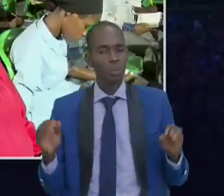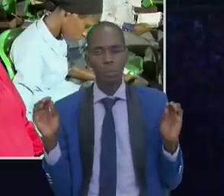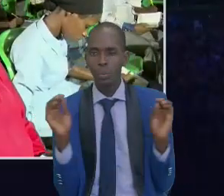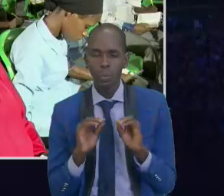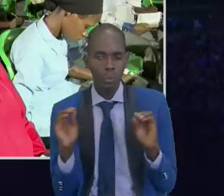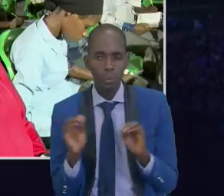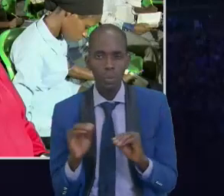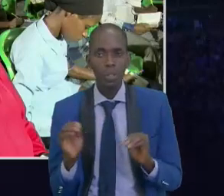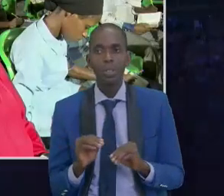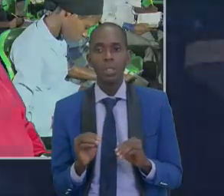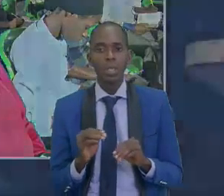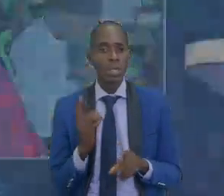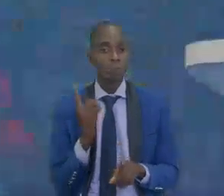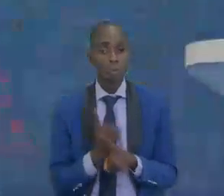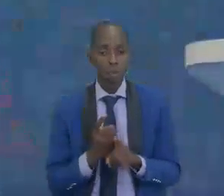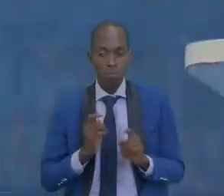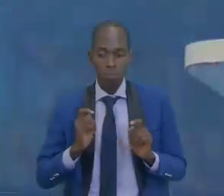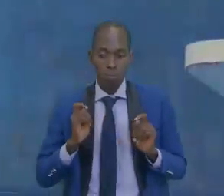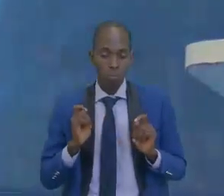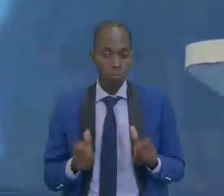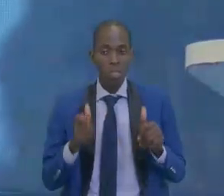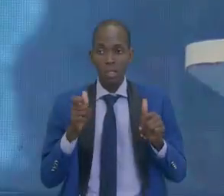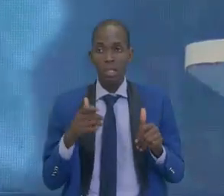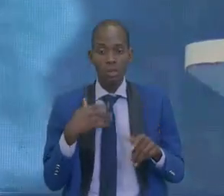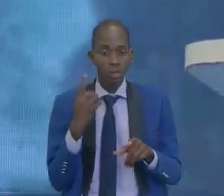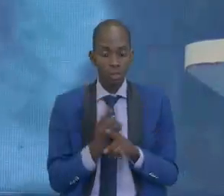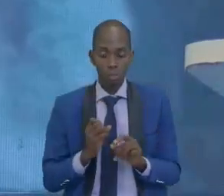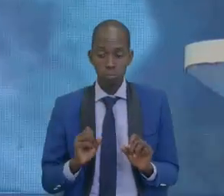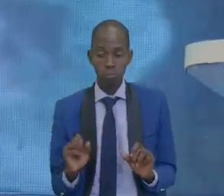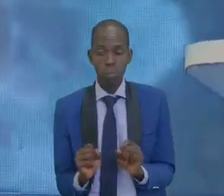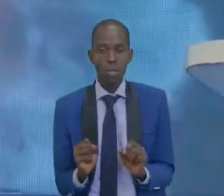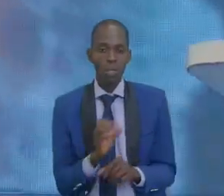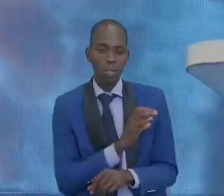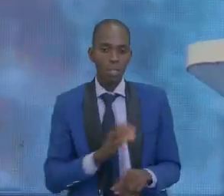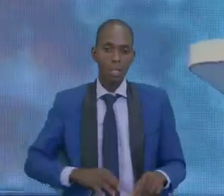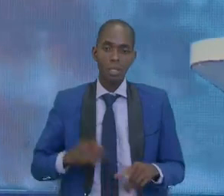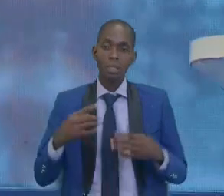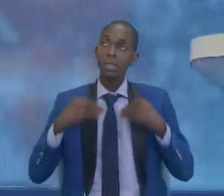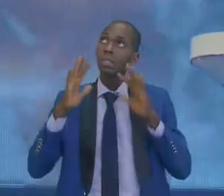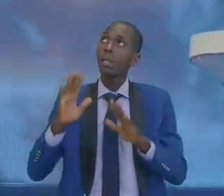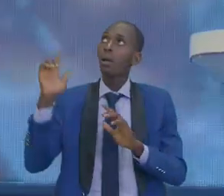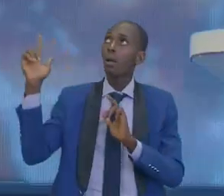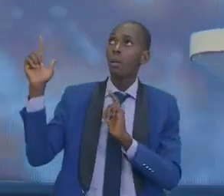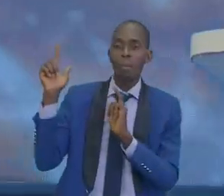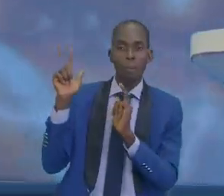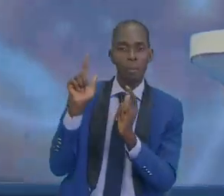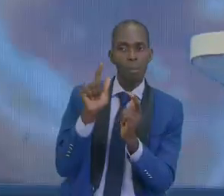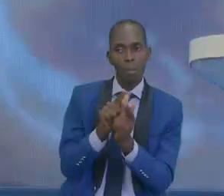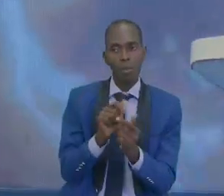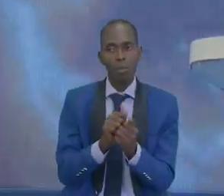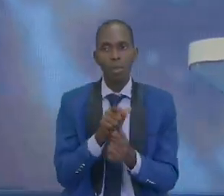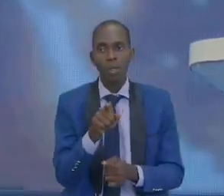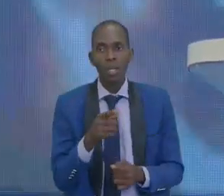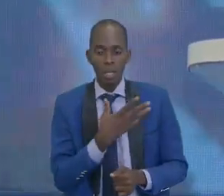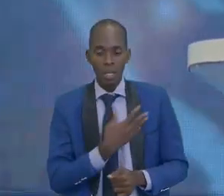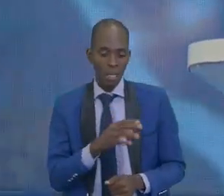All of a sudden, Christ the healer comes to you. And Christ the healer cures